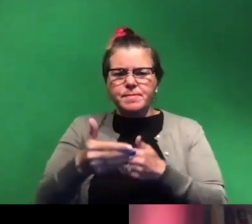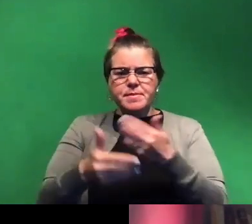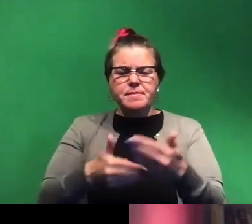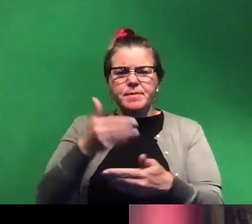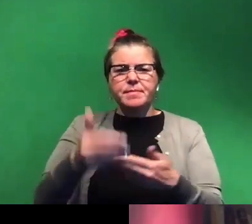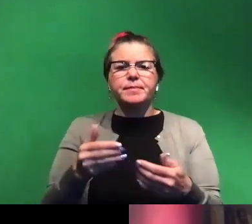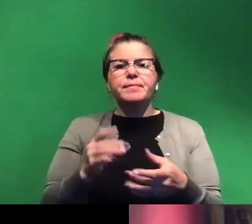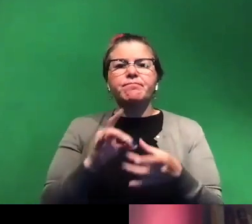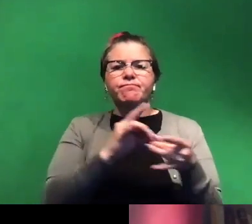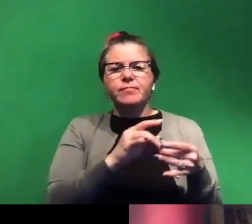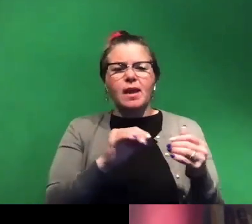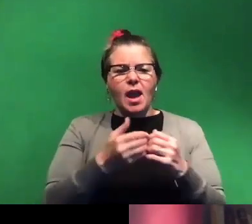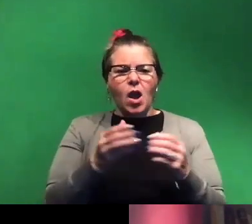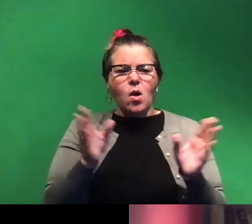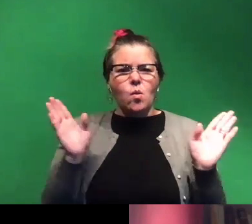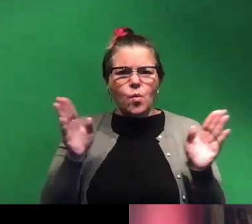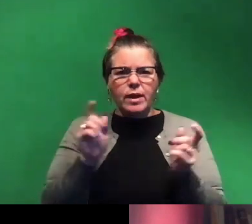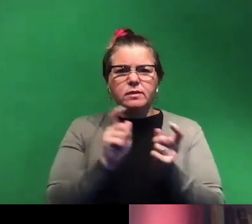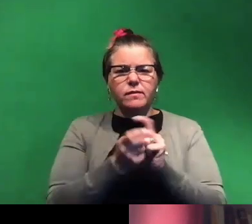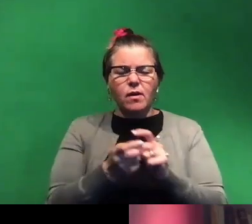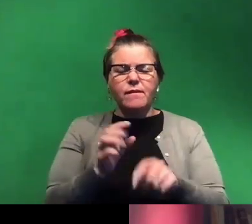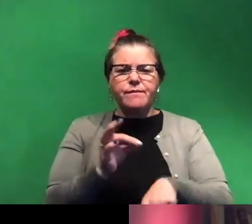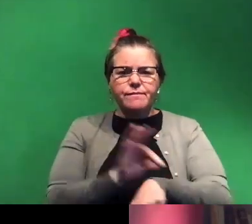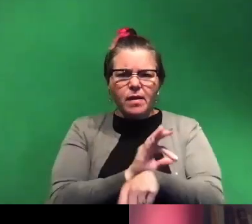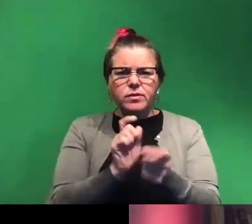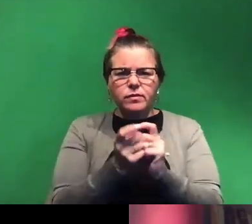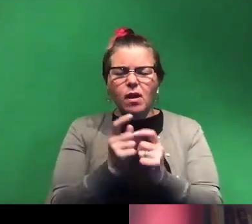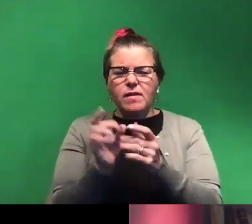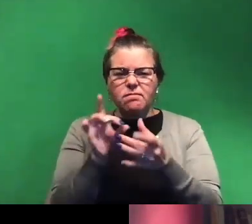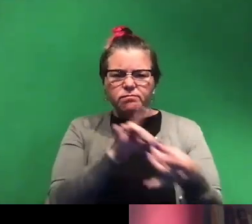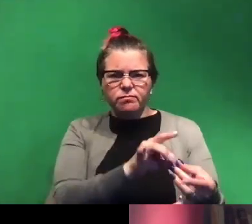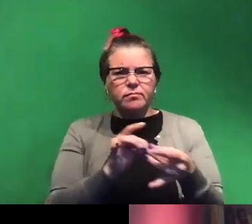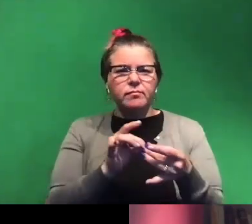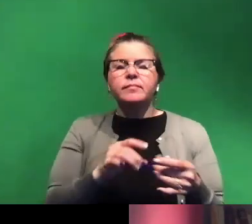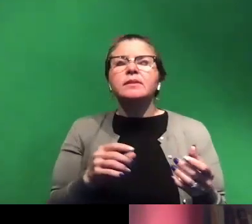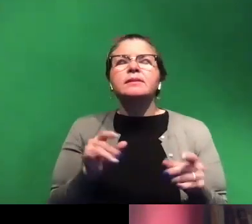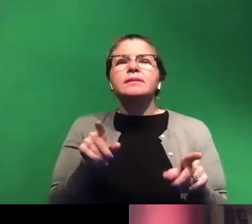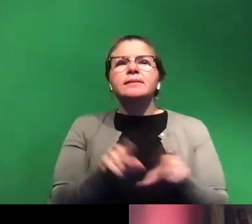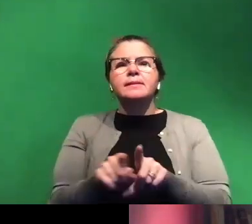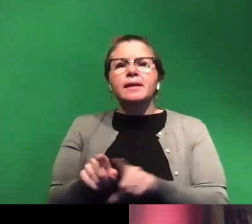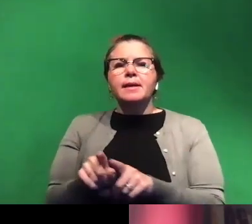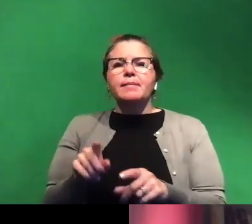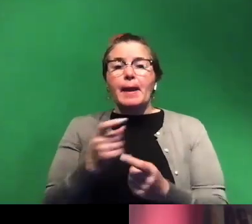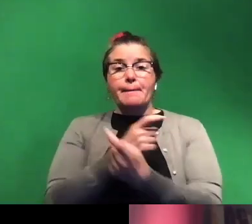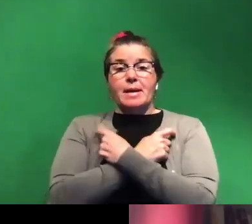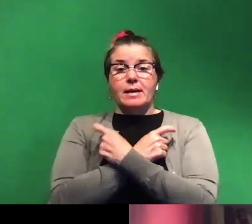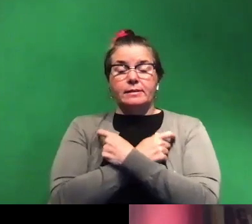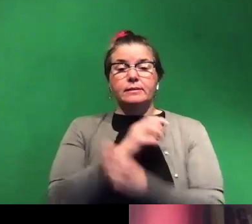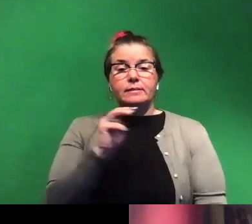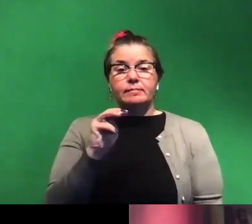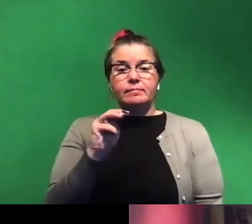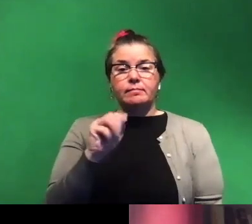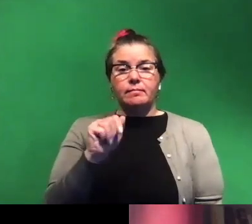in terms of how wings evolved, how feathers evolved, see the connection. So it's the same way that like bats are mammals as well.